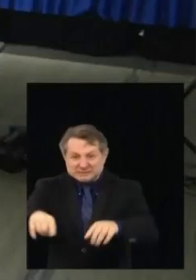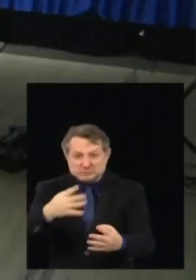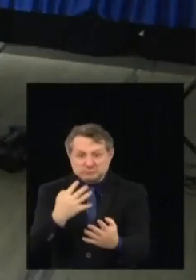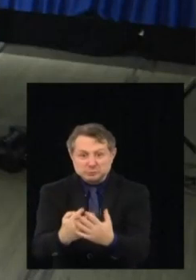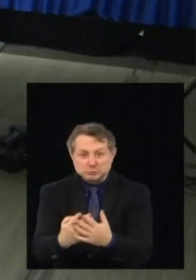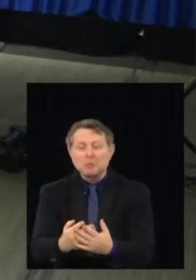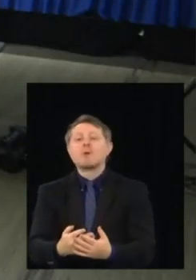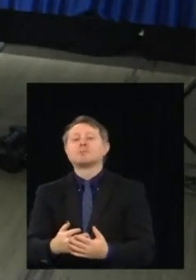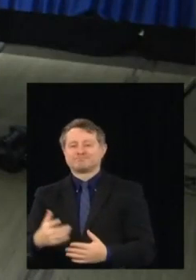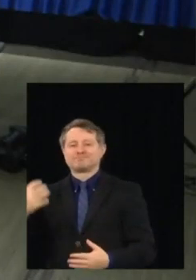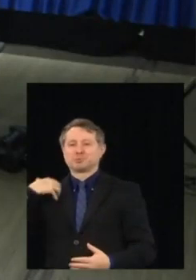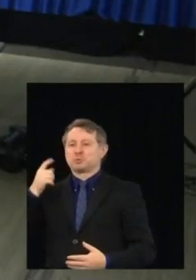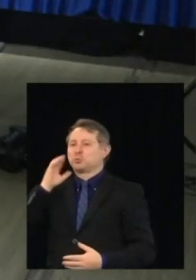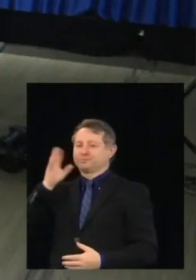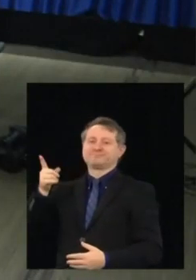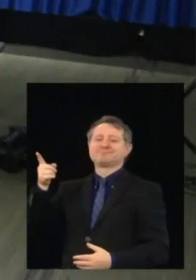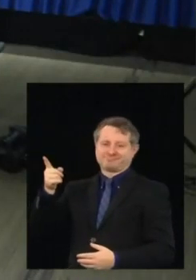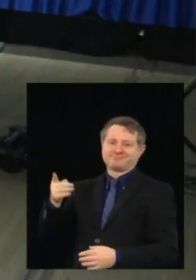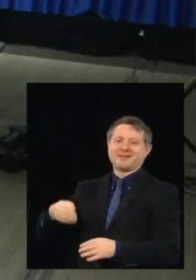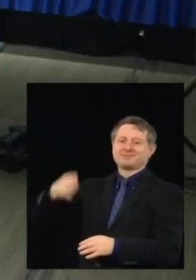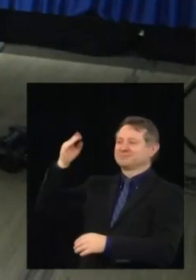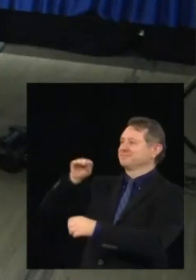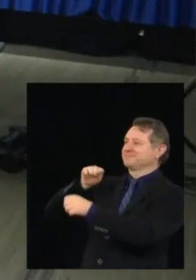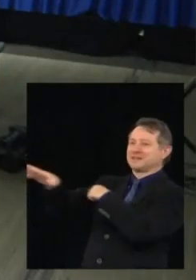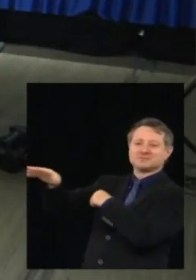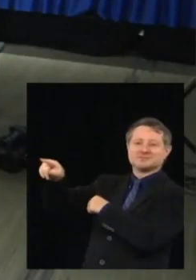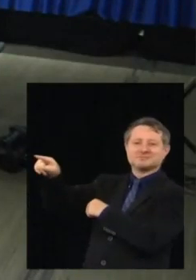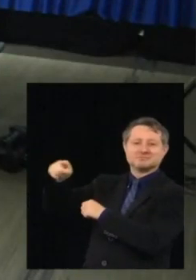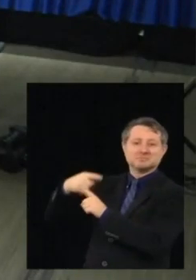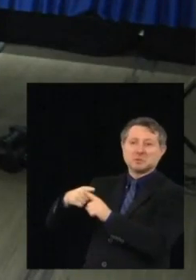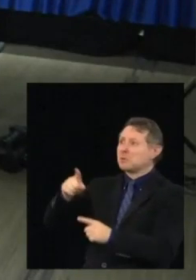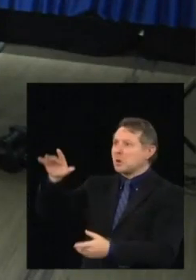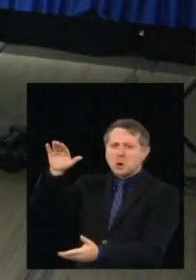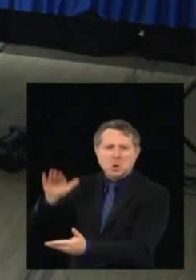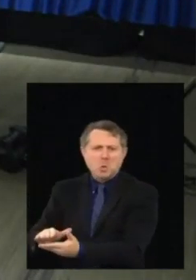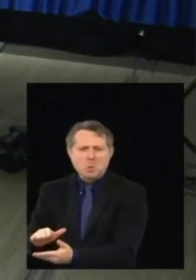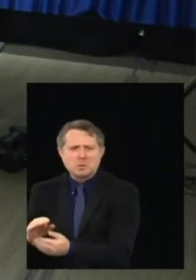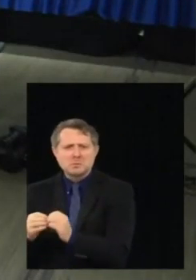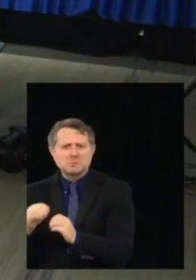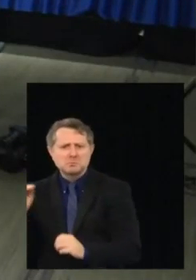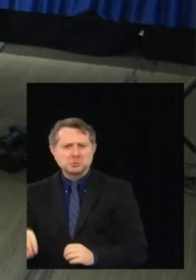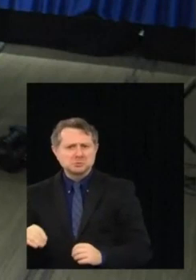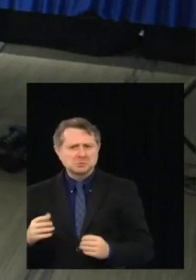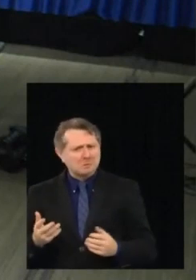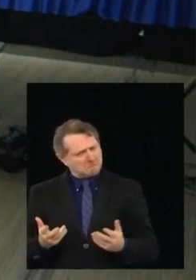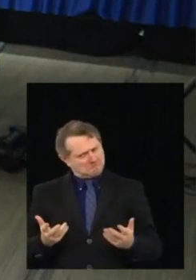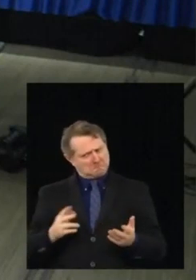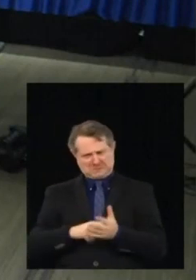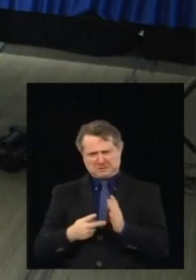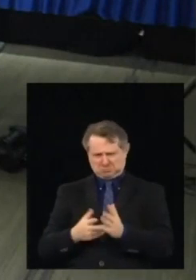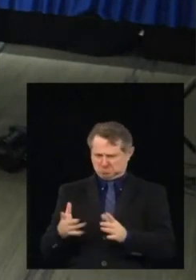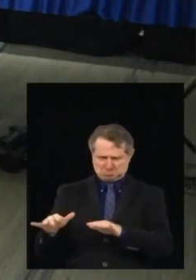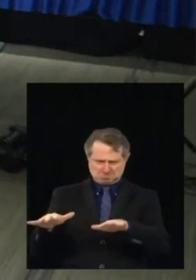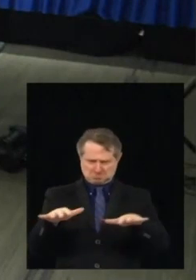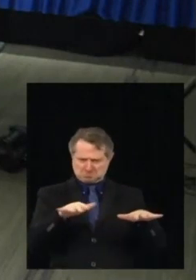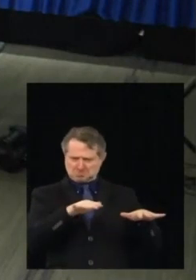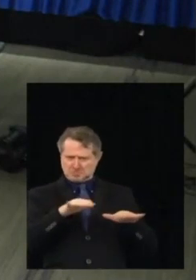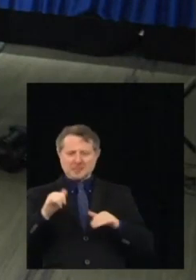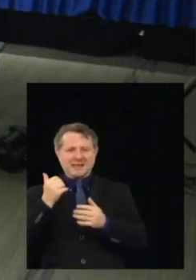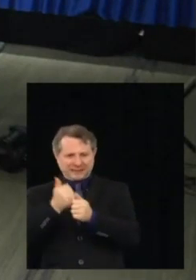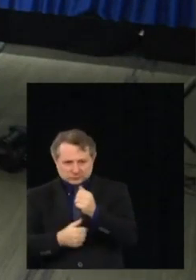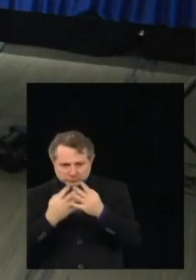rate. And we didn't see any deviations in those rates. It was uniform across the board. On Fort